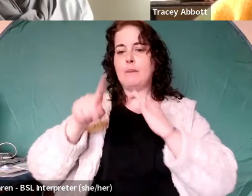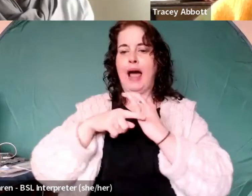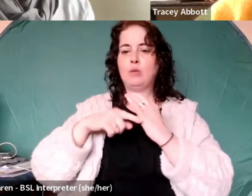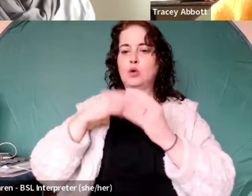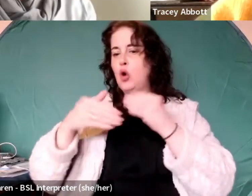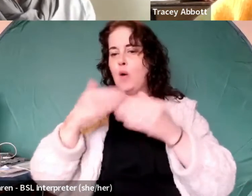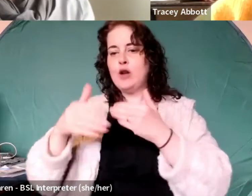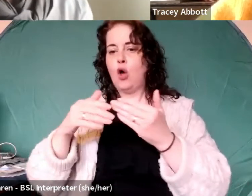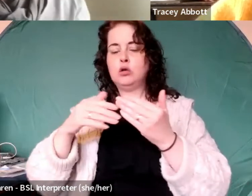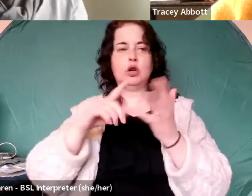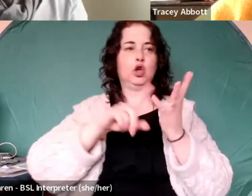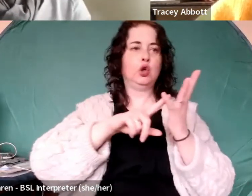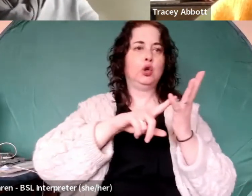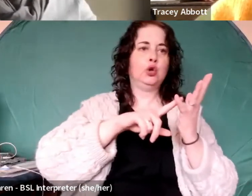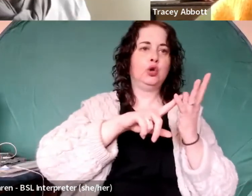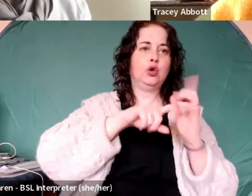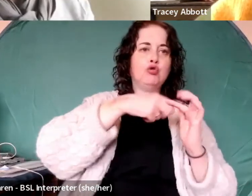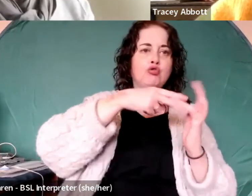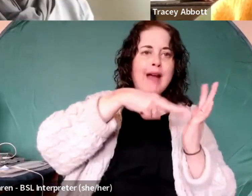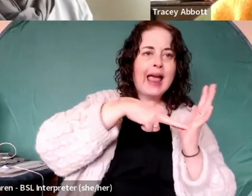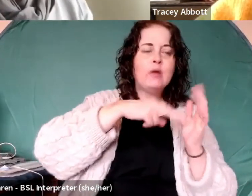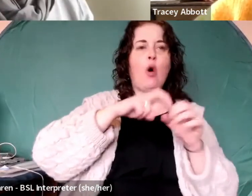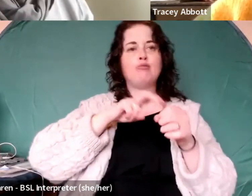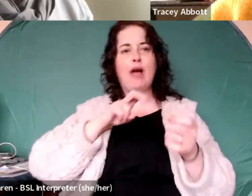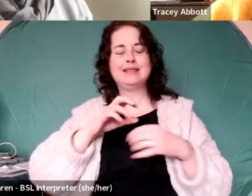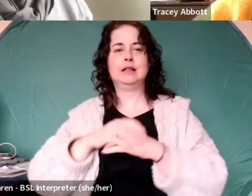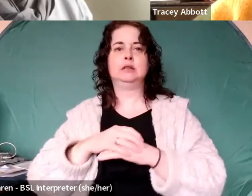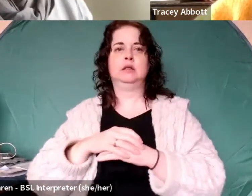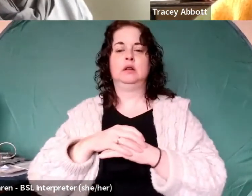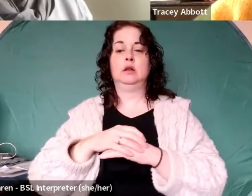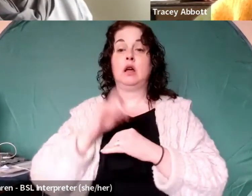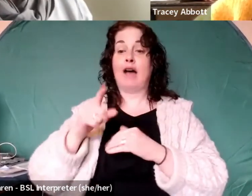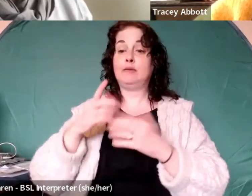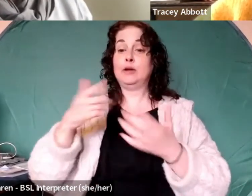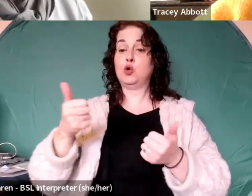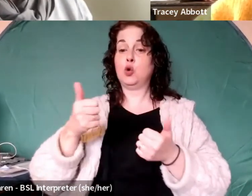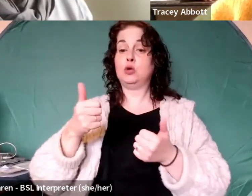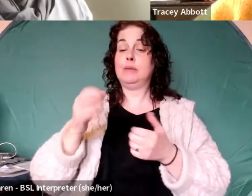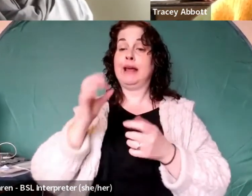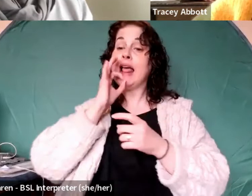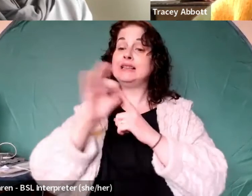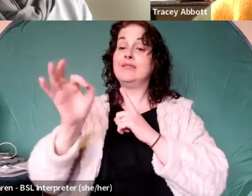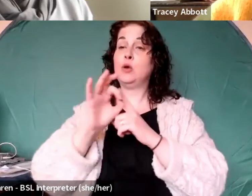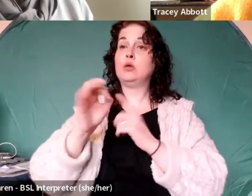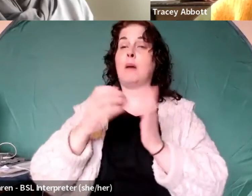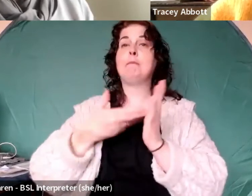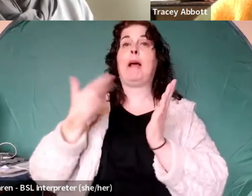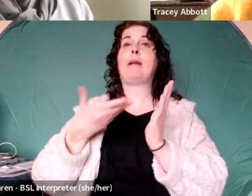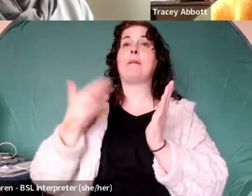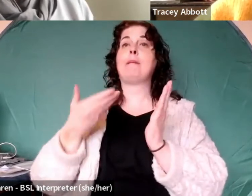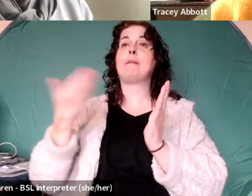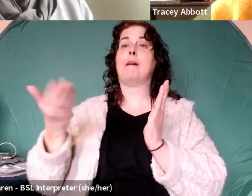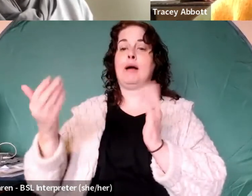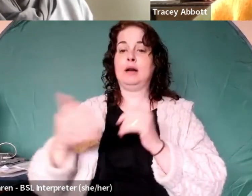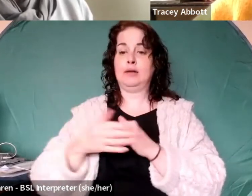on in Ukraine or Brexit or whatever it is, you have to be good at being interviewed. So a really good way to assess that person